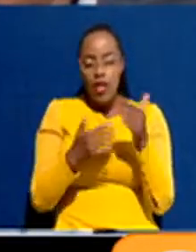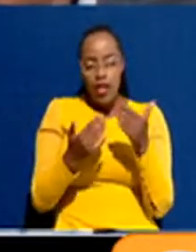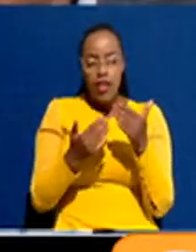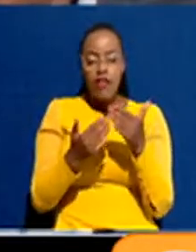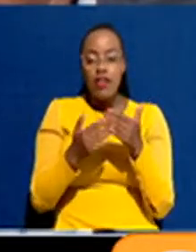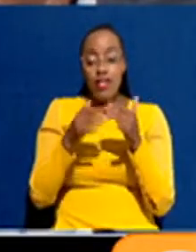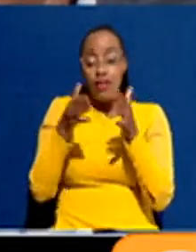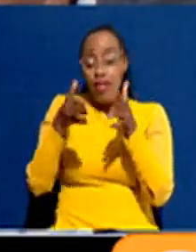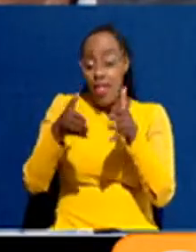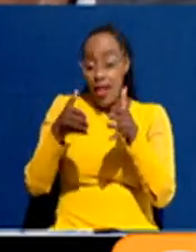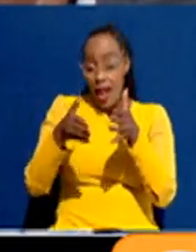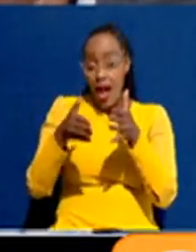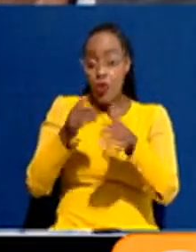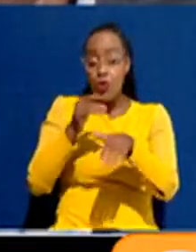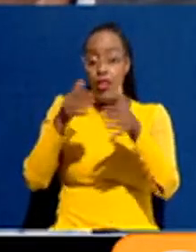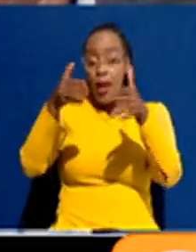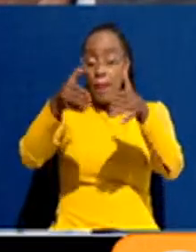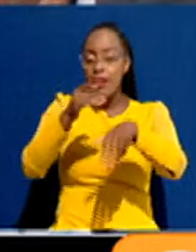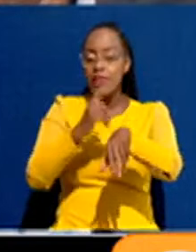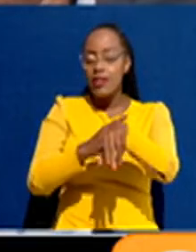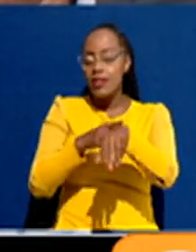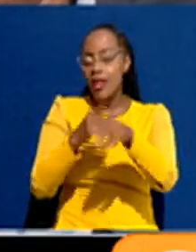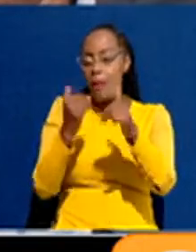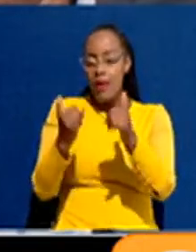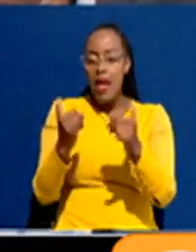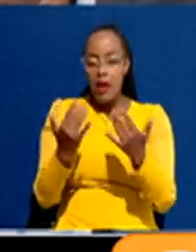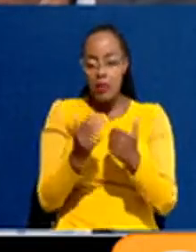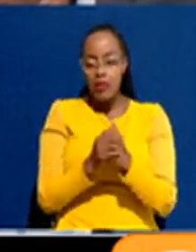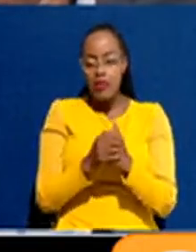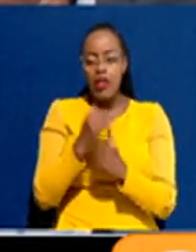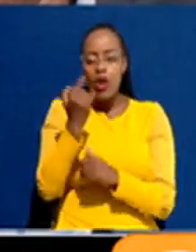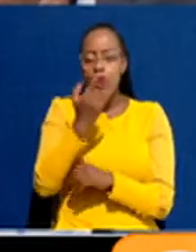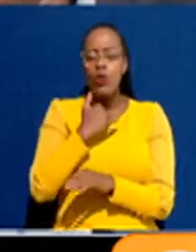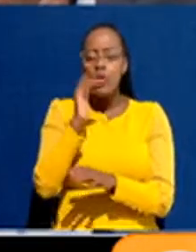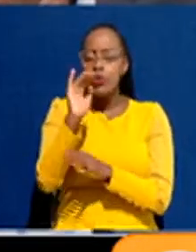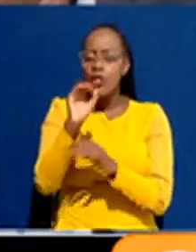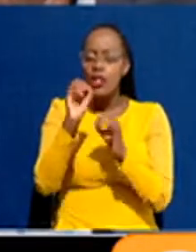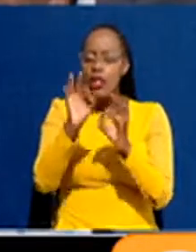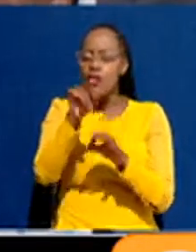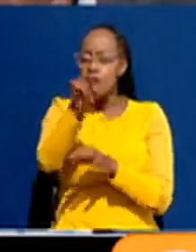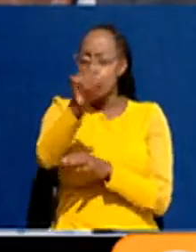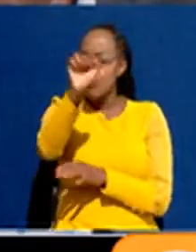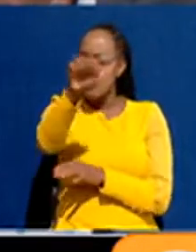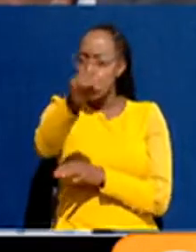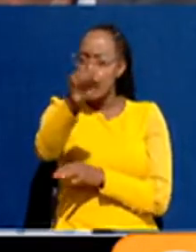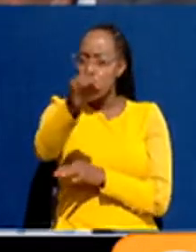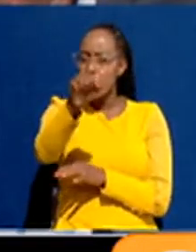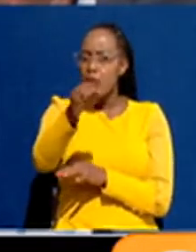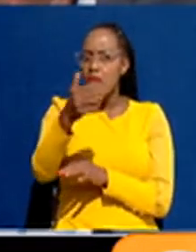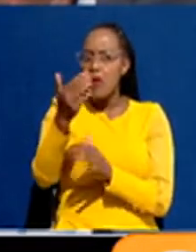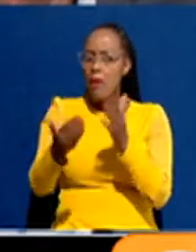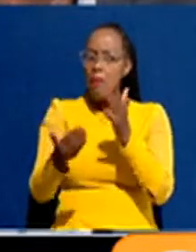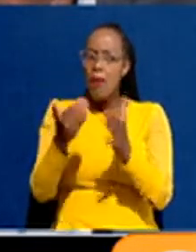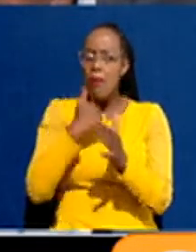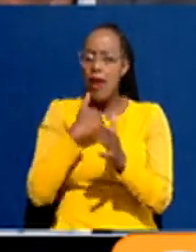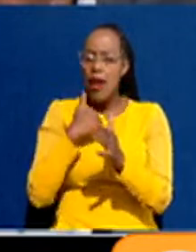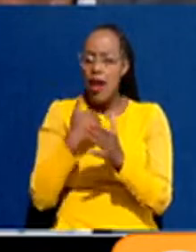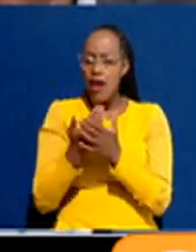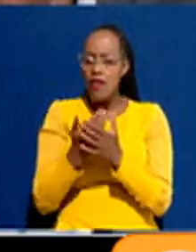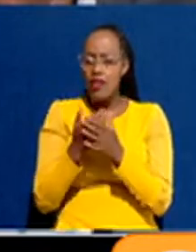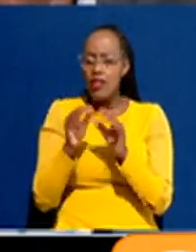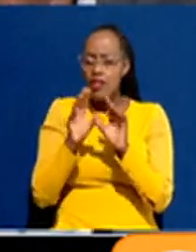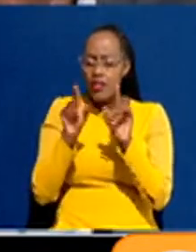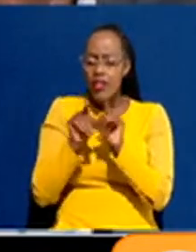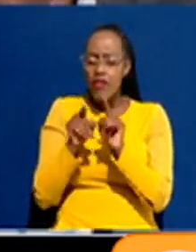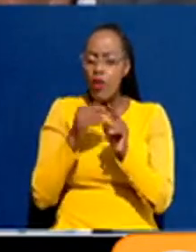modern day and present times. And I just want to ask you if you can perhaps do this a little quickly, because we want to